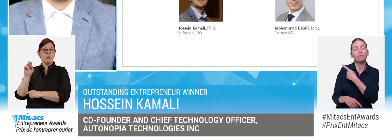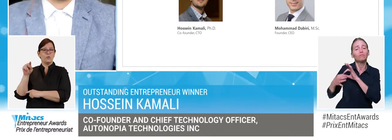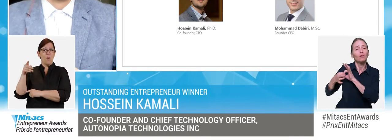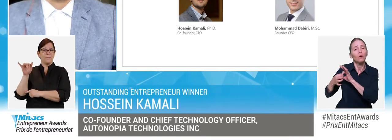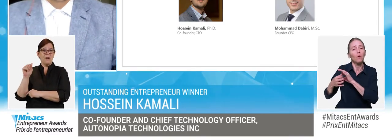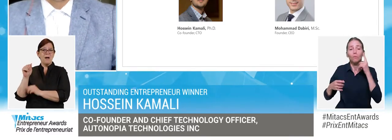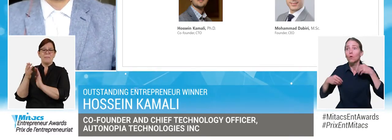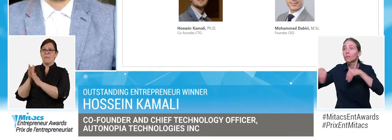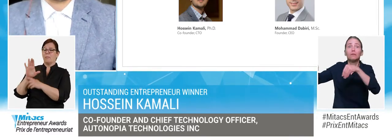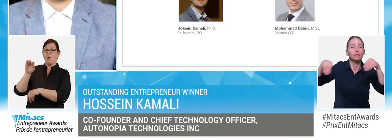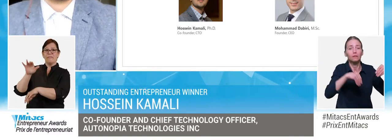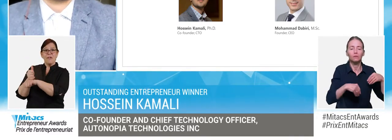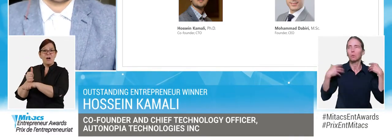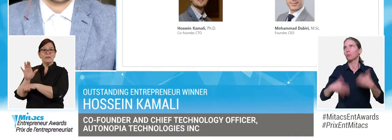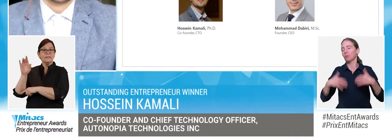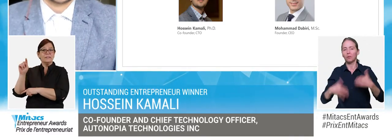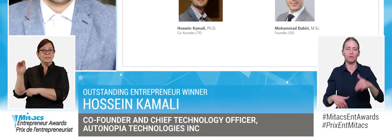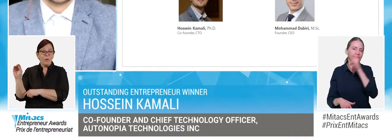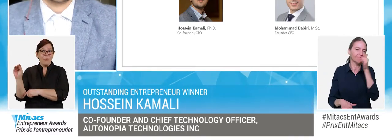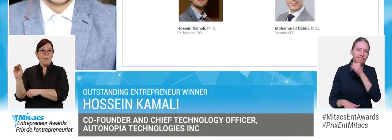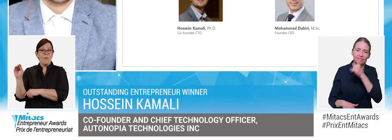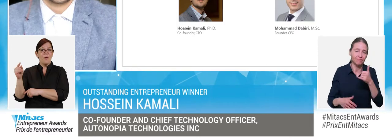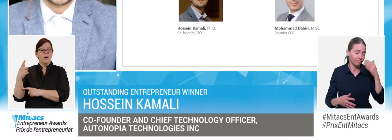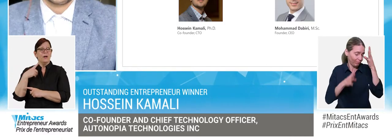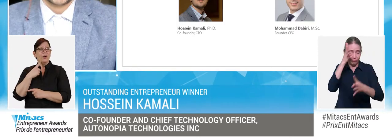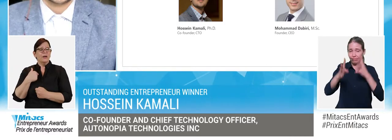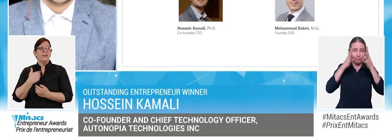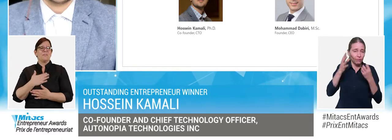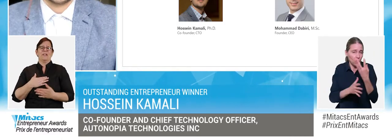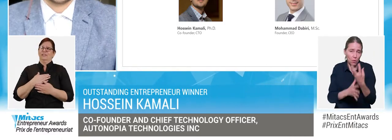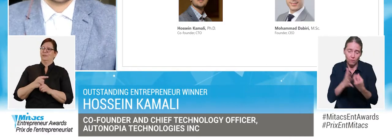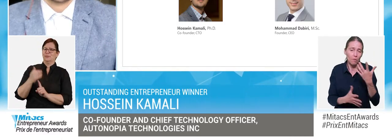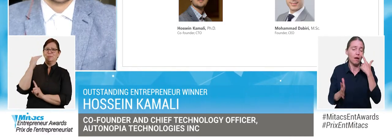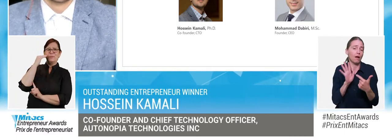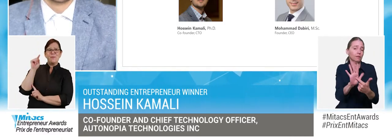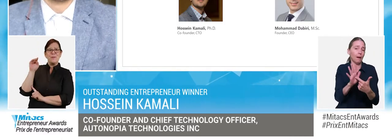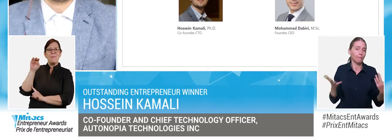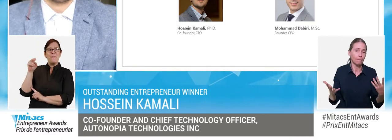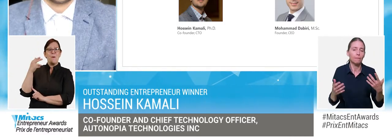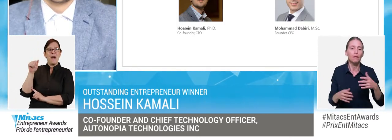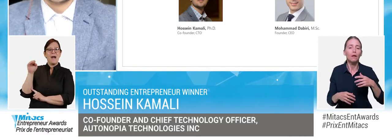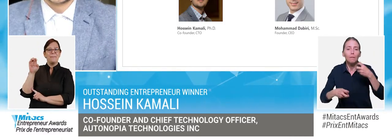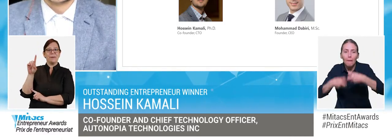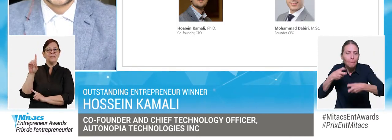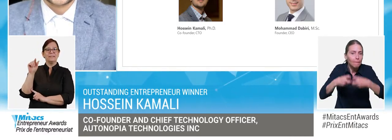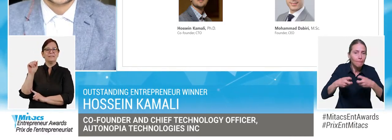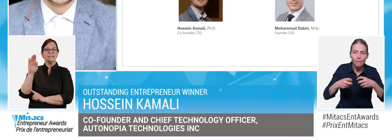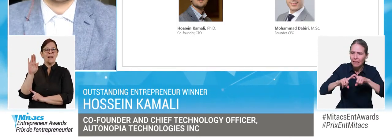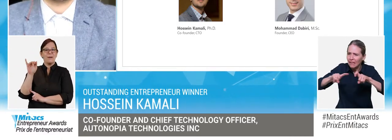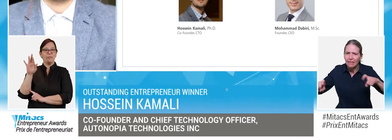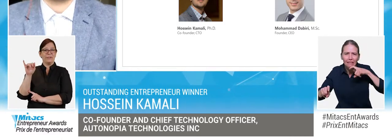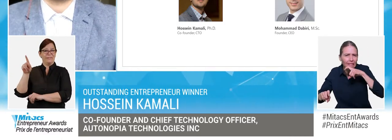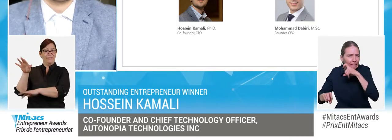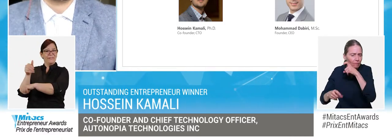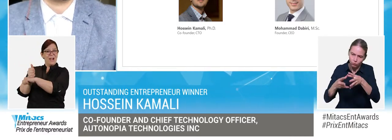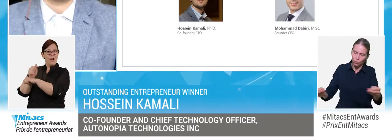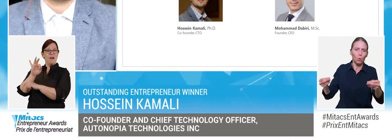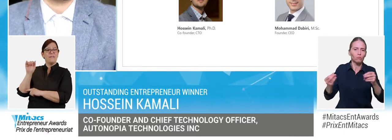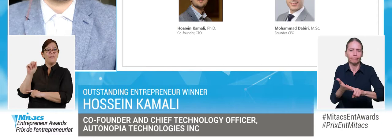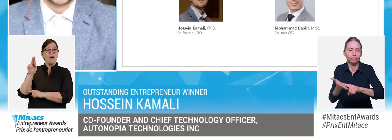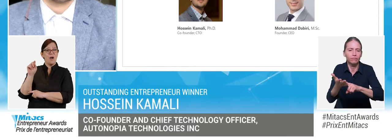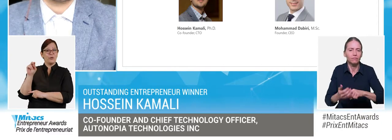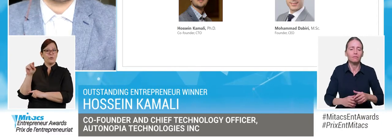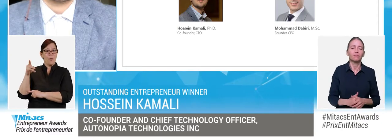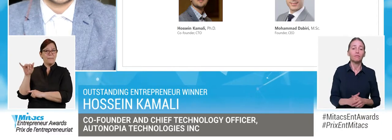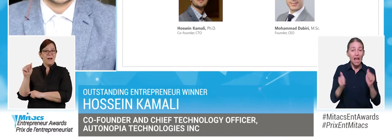Our successful business relationship has led to innovation, including a solution to a